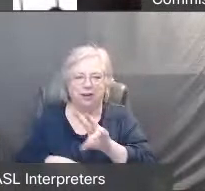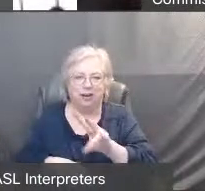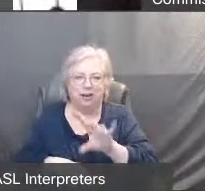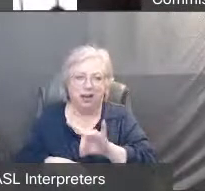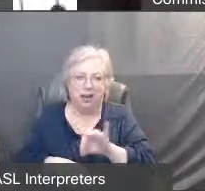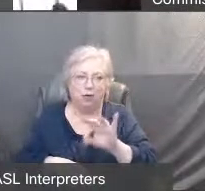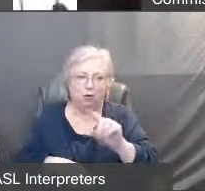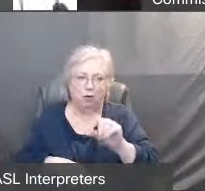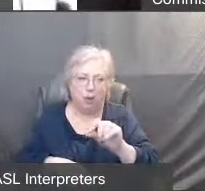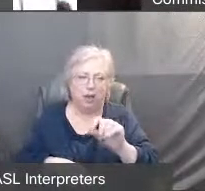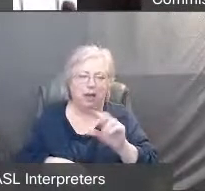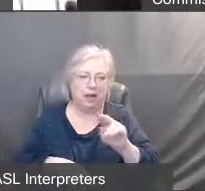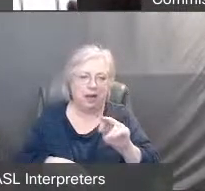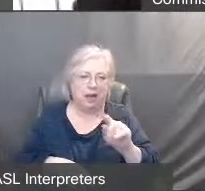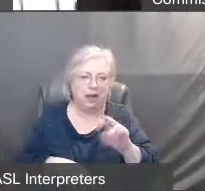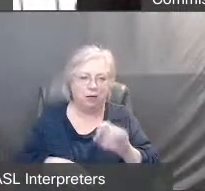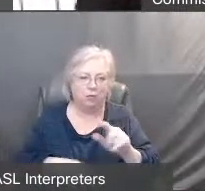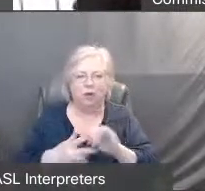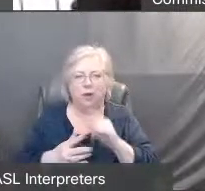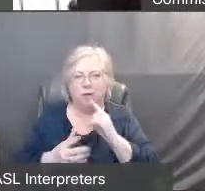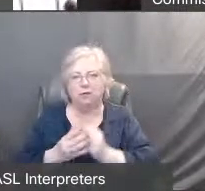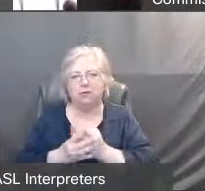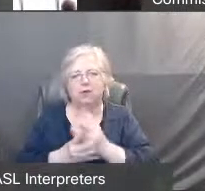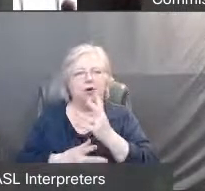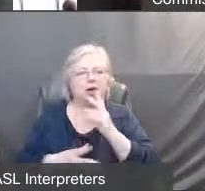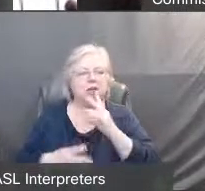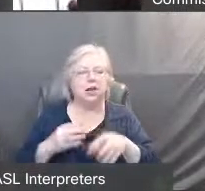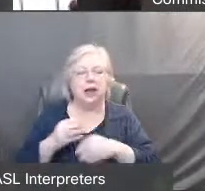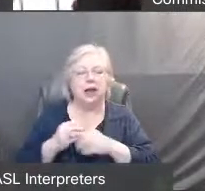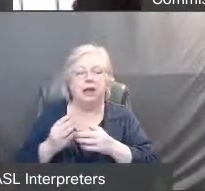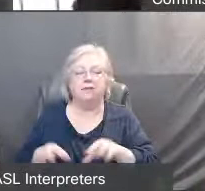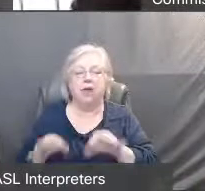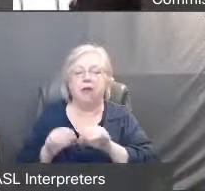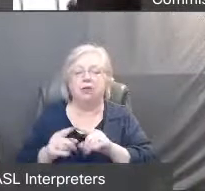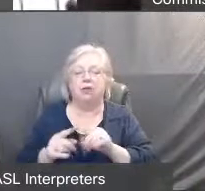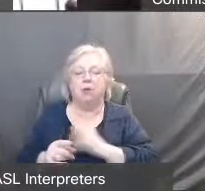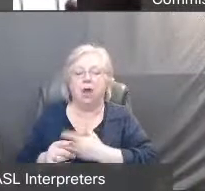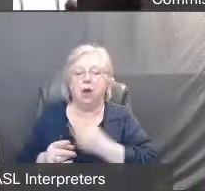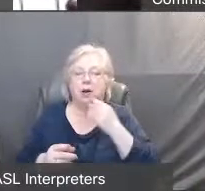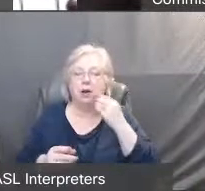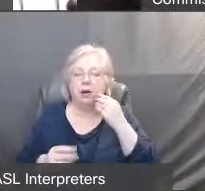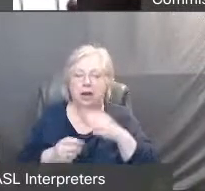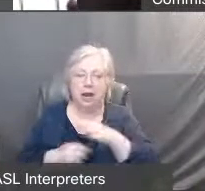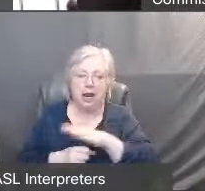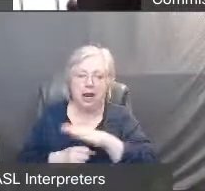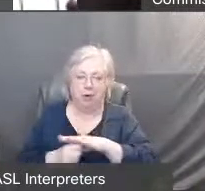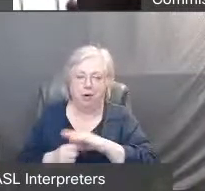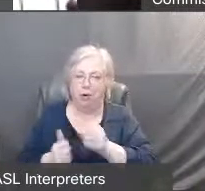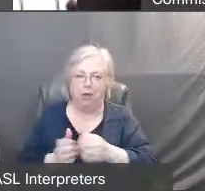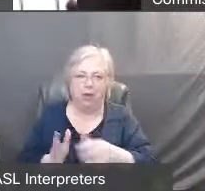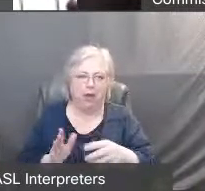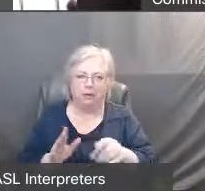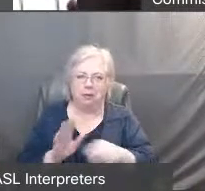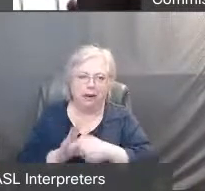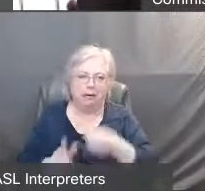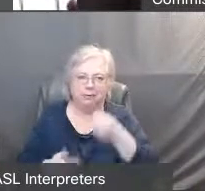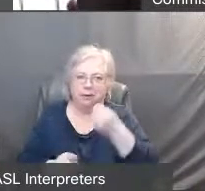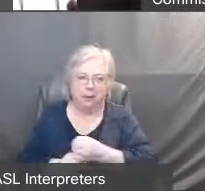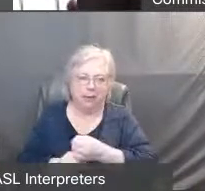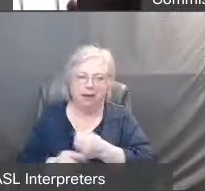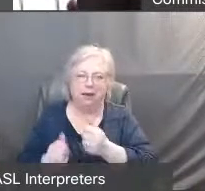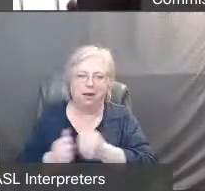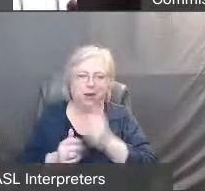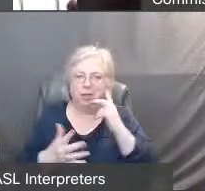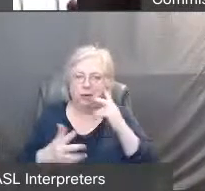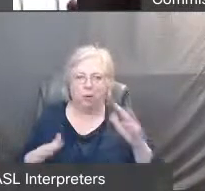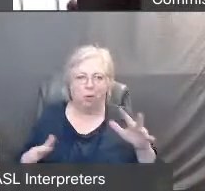Cantrell Road that would flourish and add value to our neighborhood without negatively impacting our neighborhood with noise pollution. We